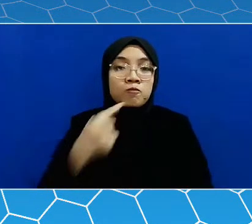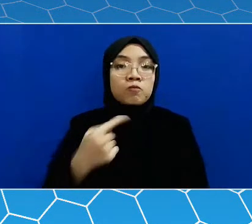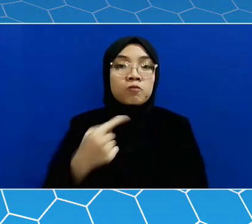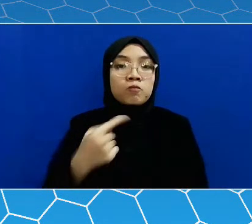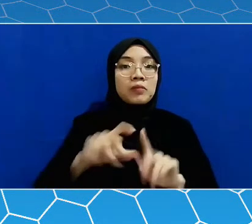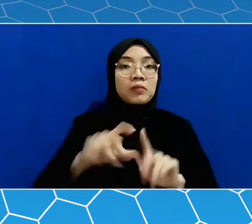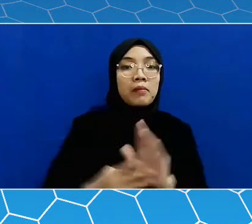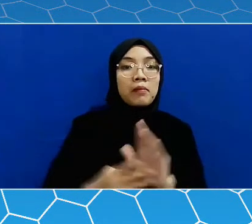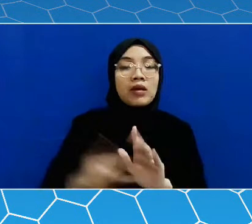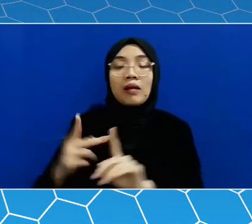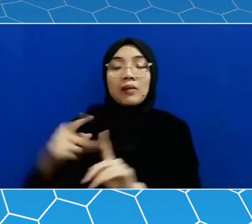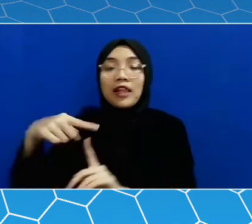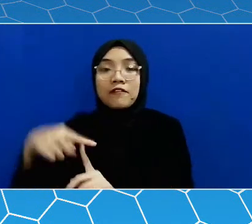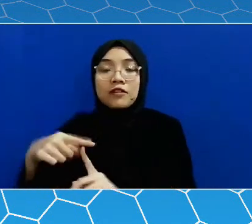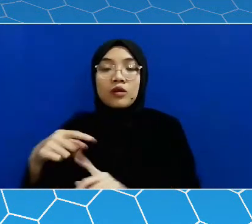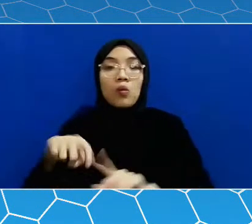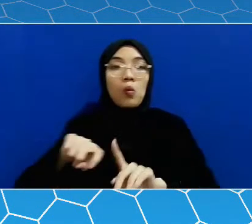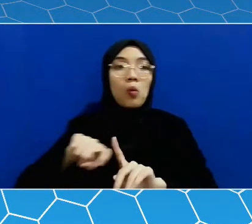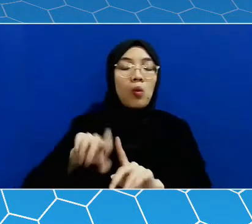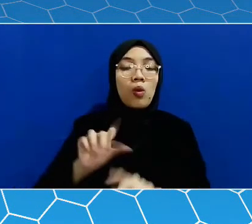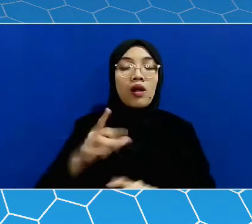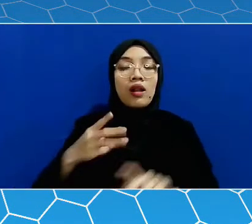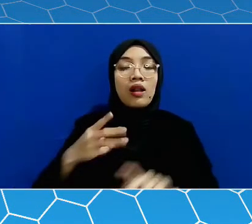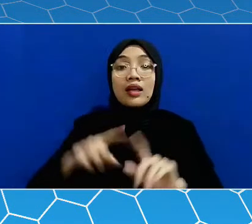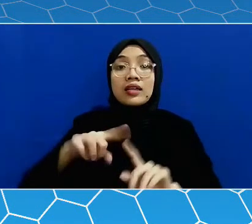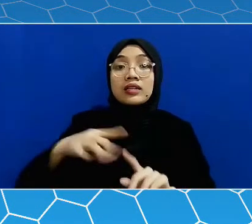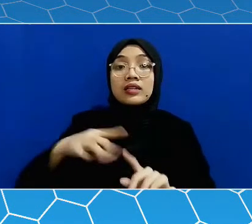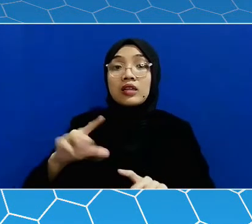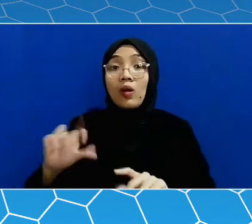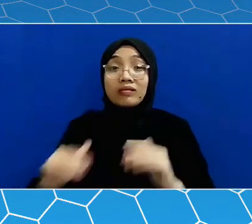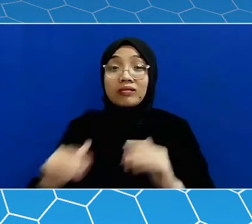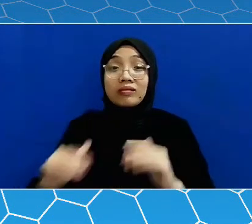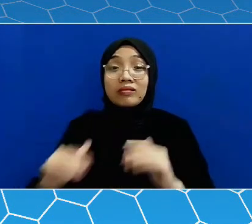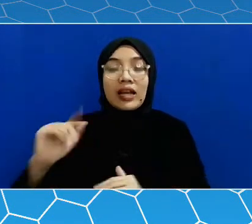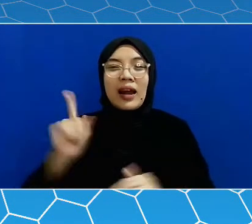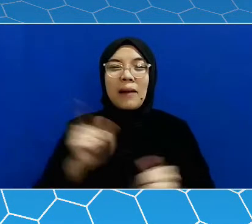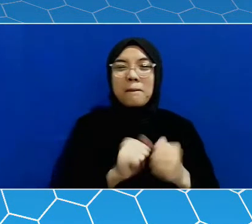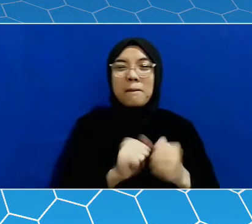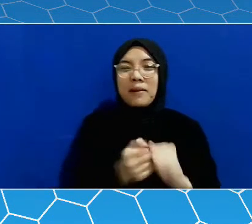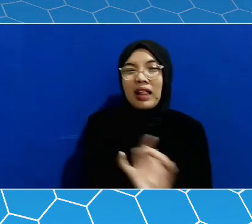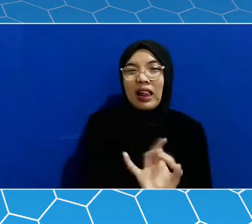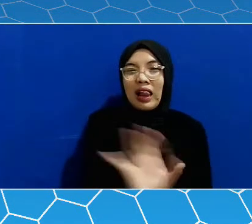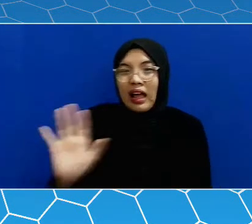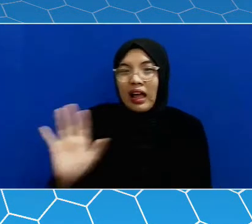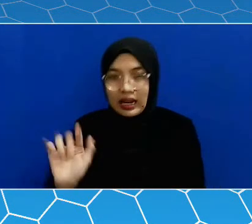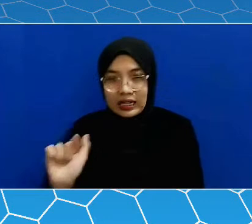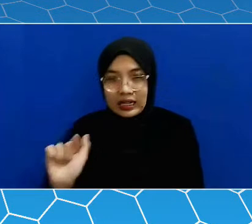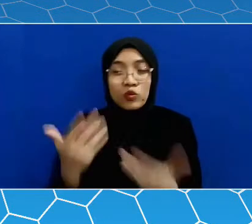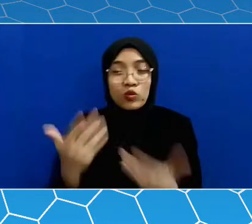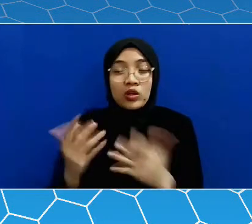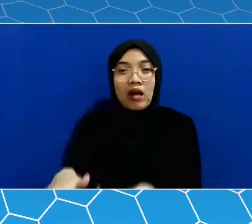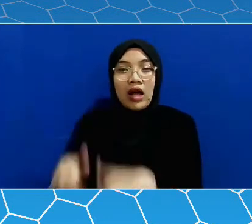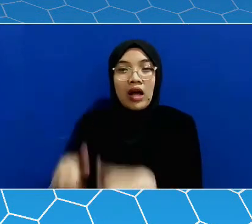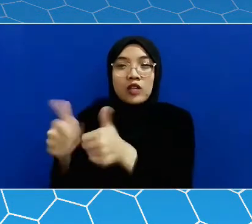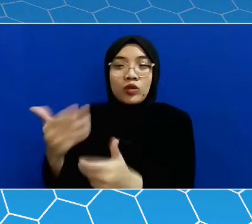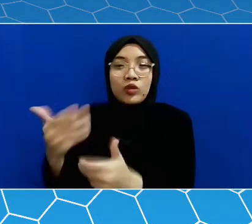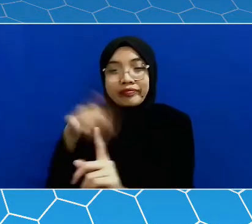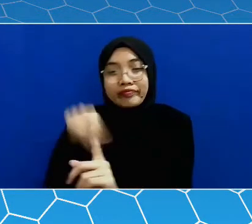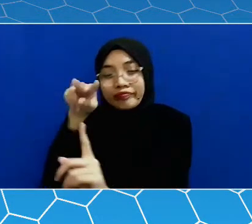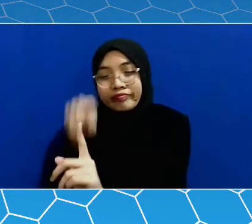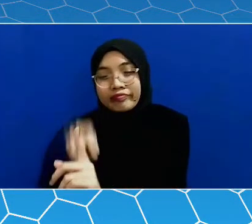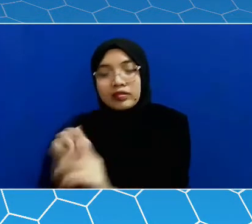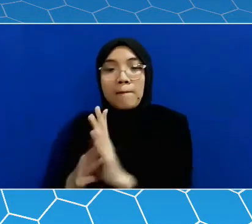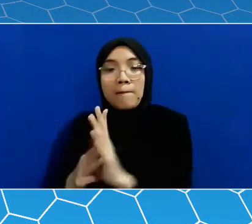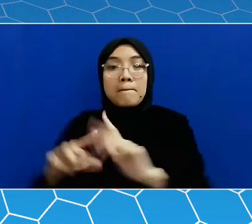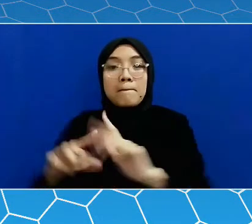cholesterols, also we do have problems. Although that I put here is just a mammogram screening, but actually we are looking at cancer